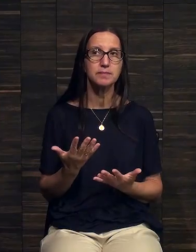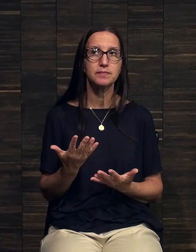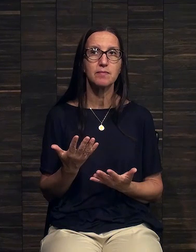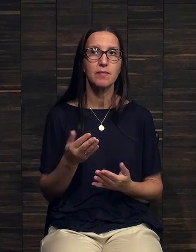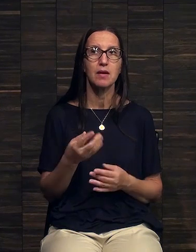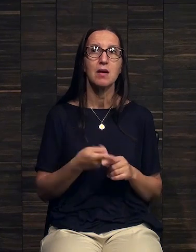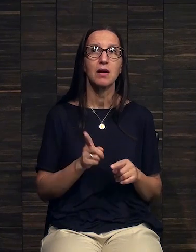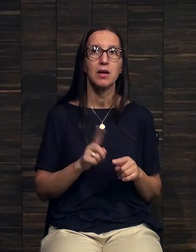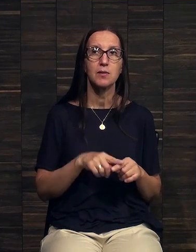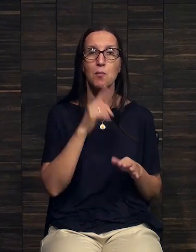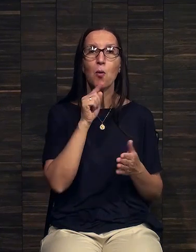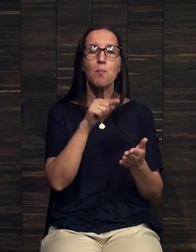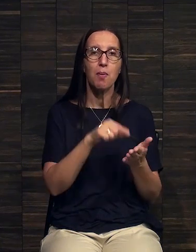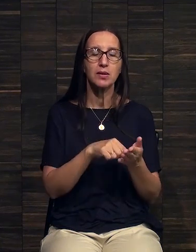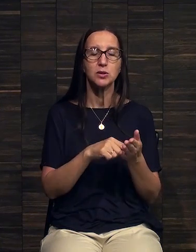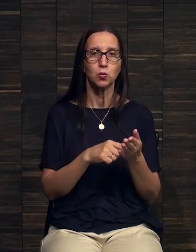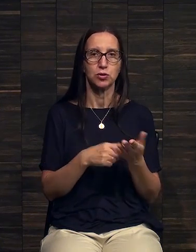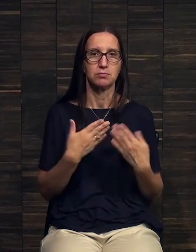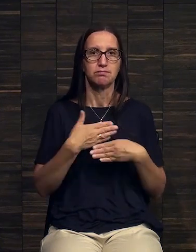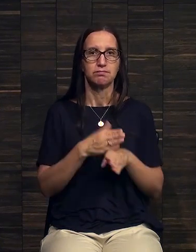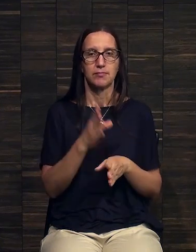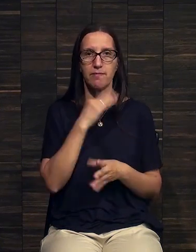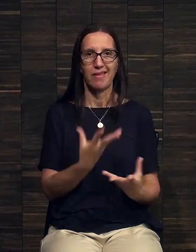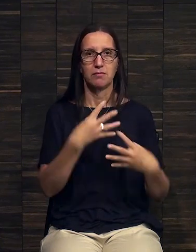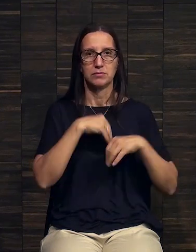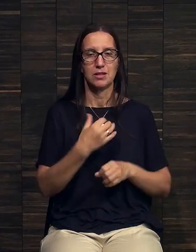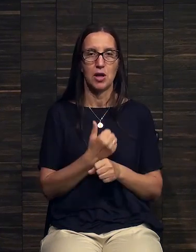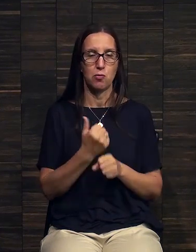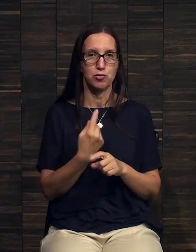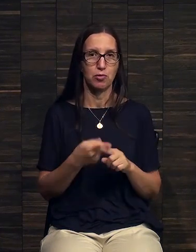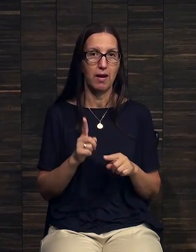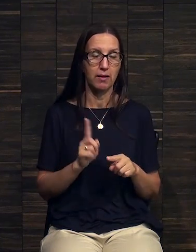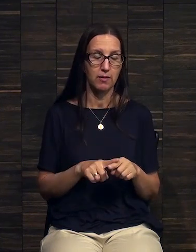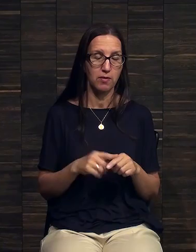part of it. And so